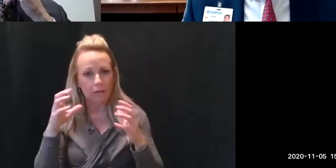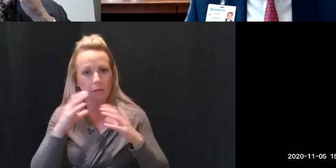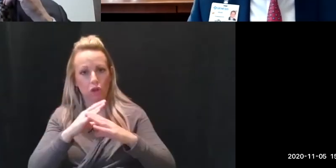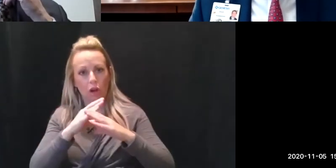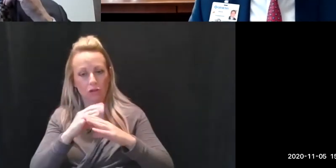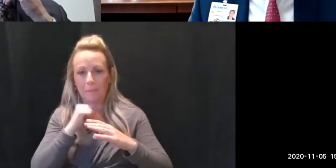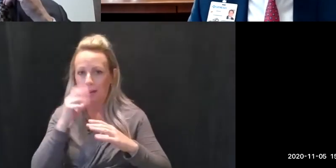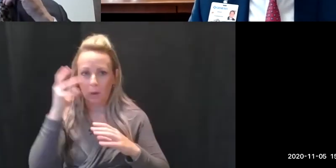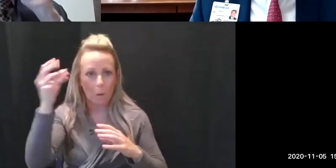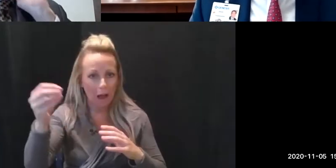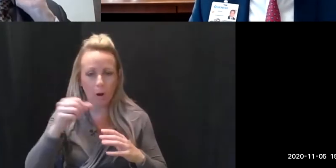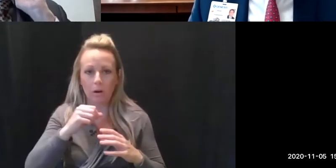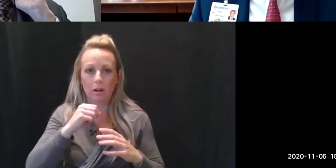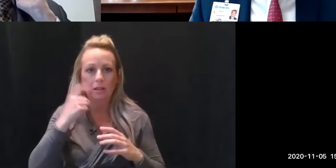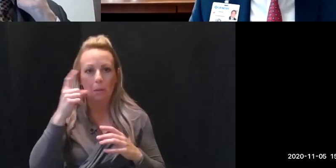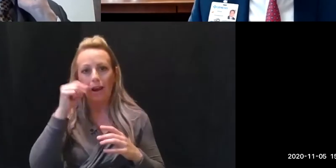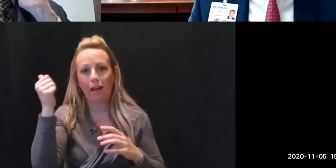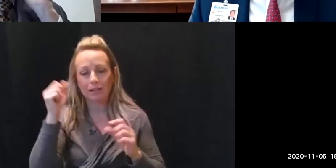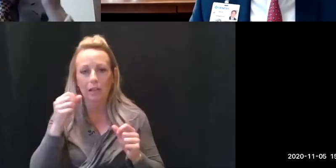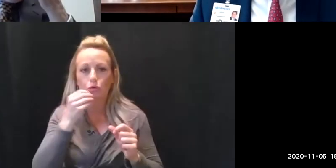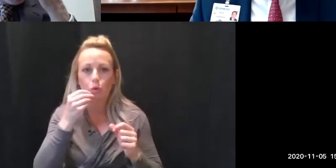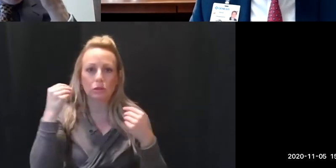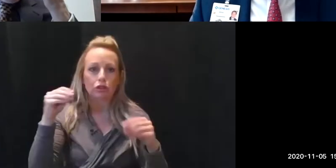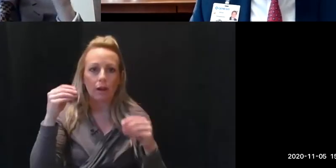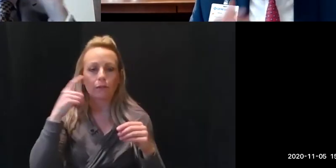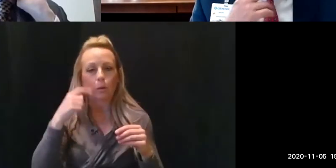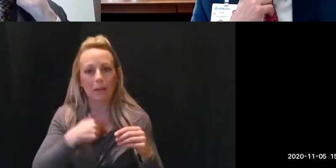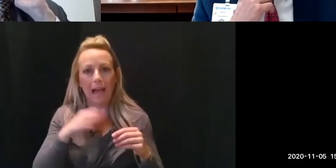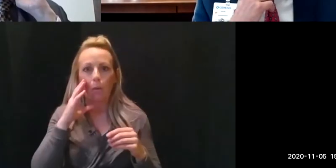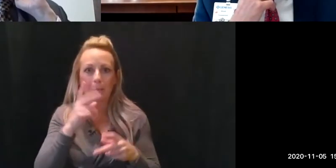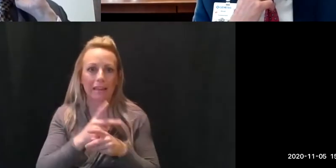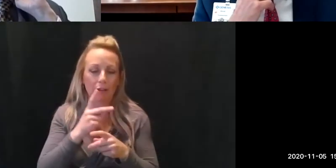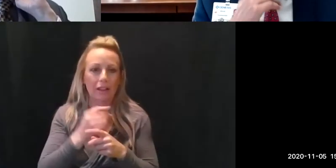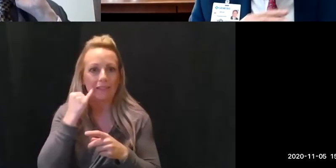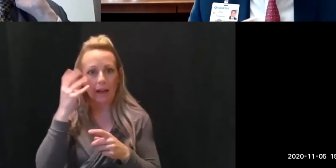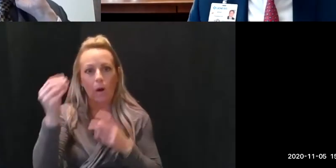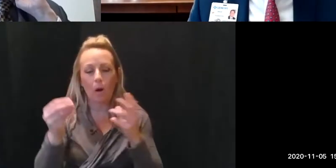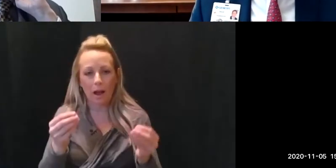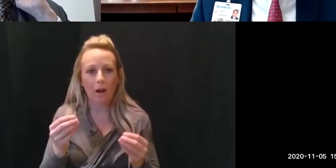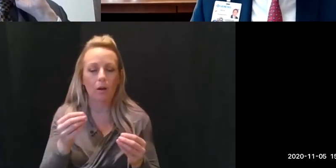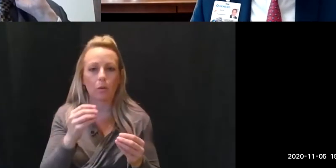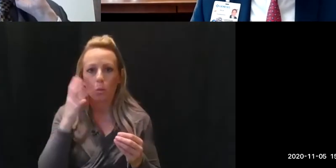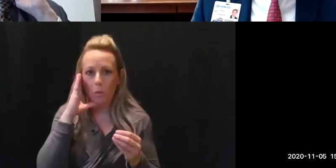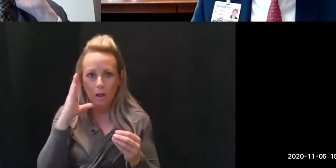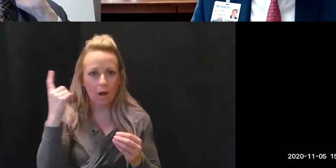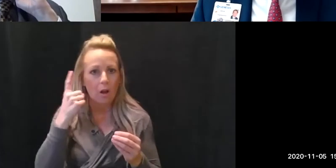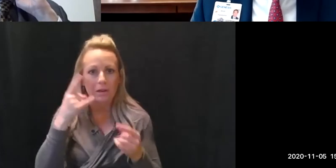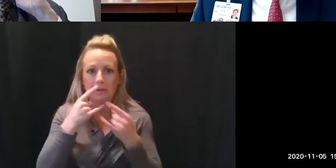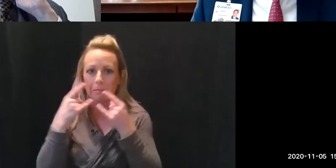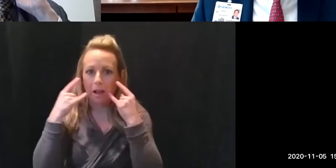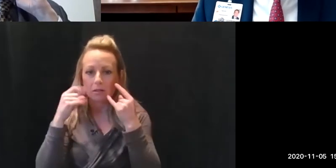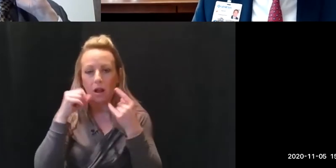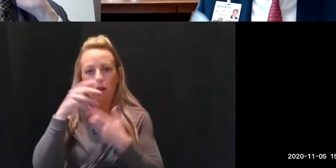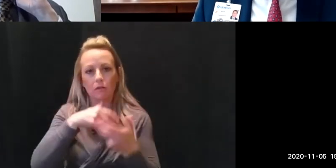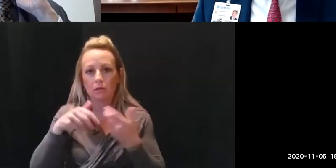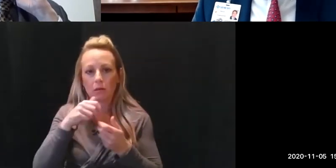have somebody else grocery shop for me, or I'm going to be very careful if I do, and I'm always going to wear a mask. I'm not going to be around any kind of